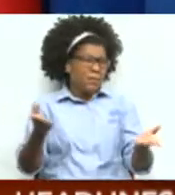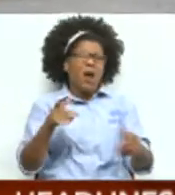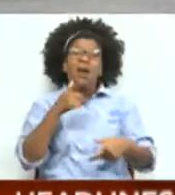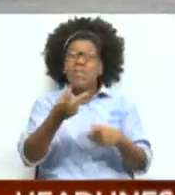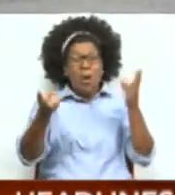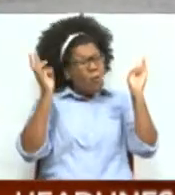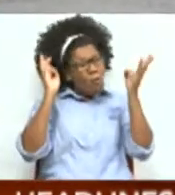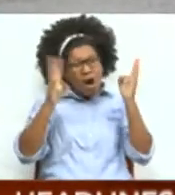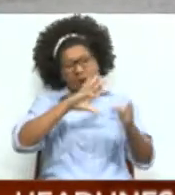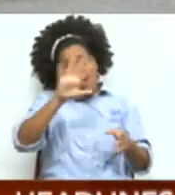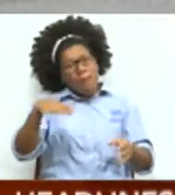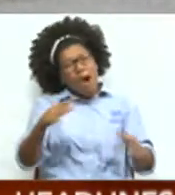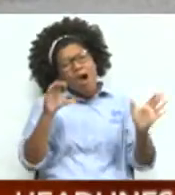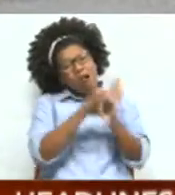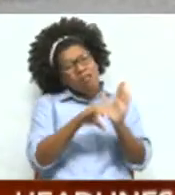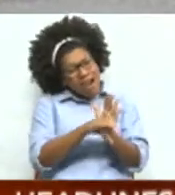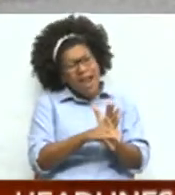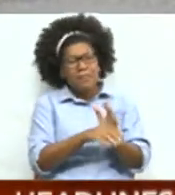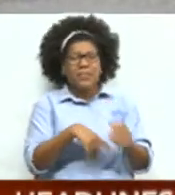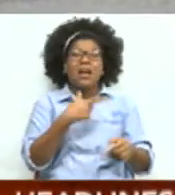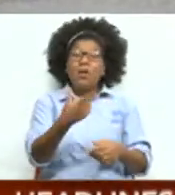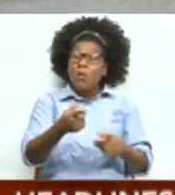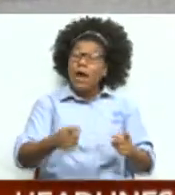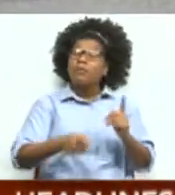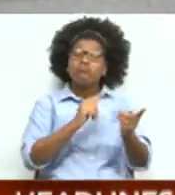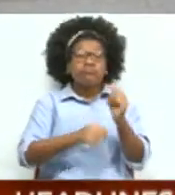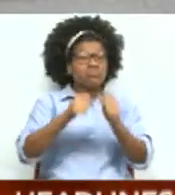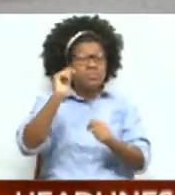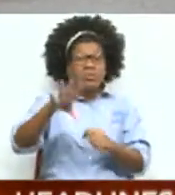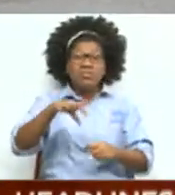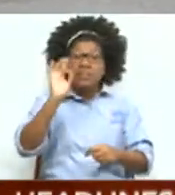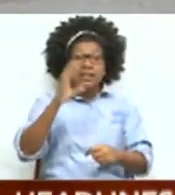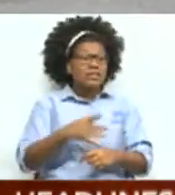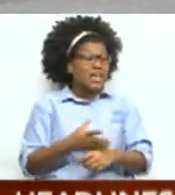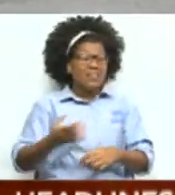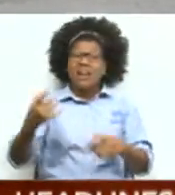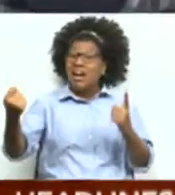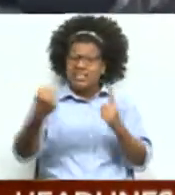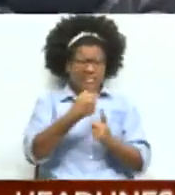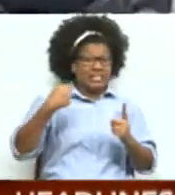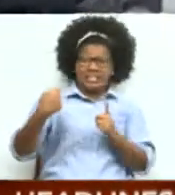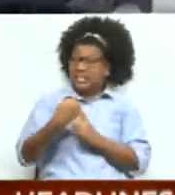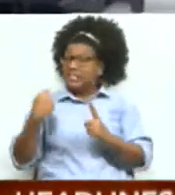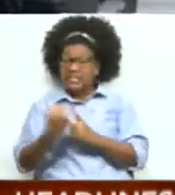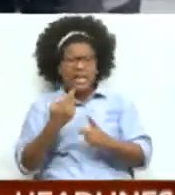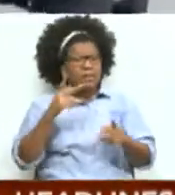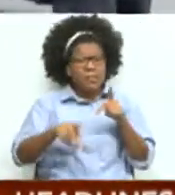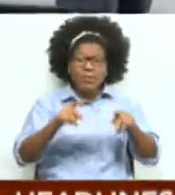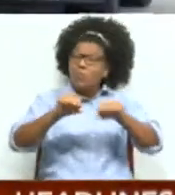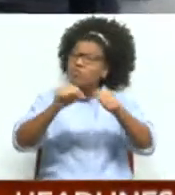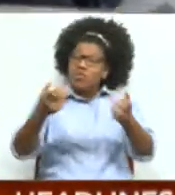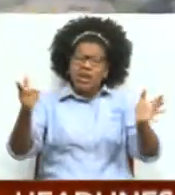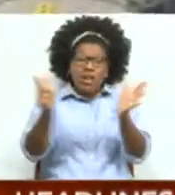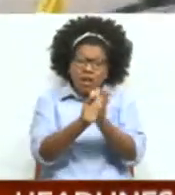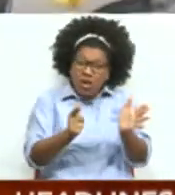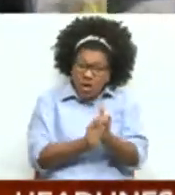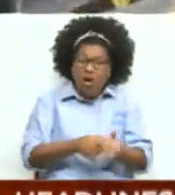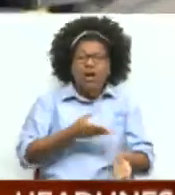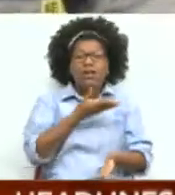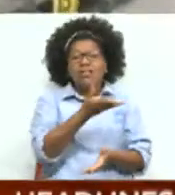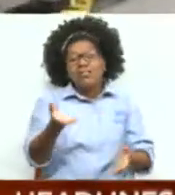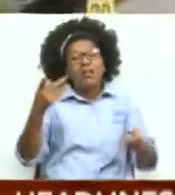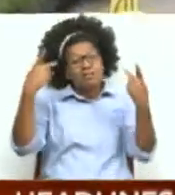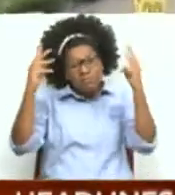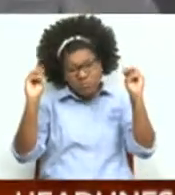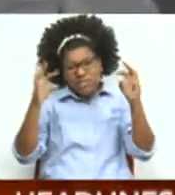says while the country finds itself besieged by lawlessness, the Prime Minister offers rhetoric that provides little more